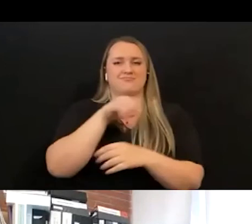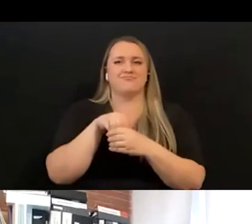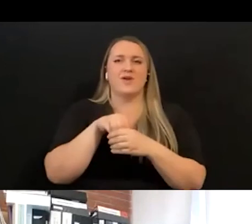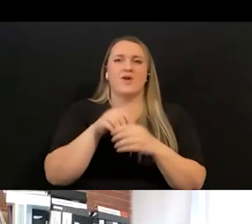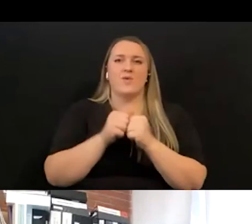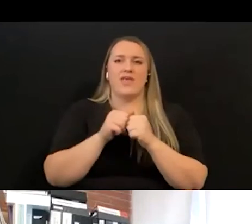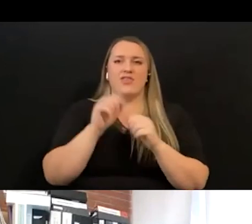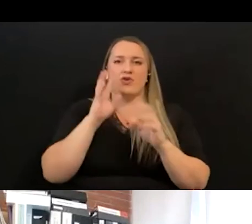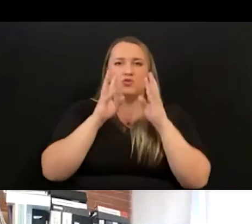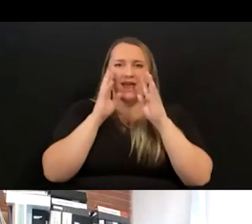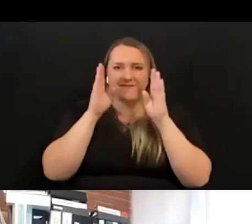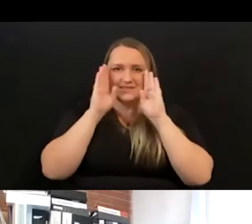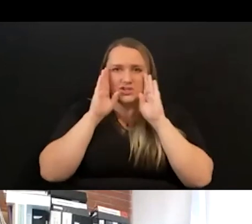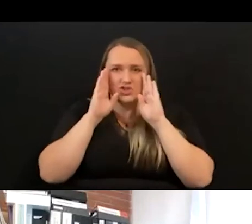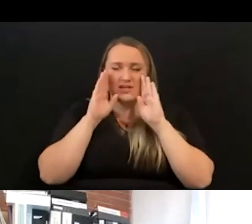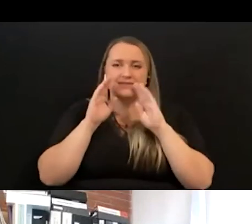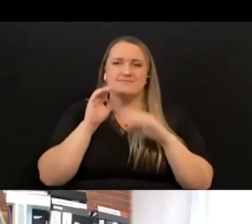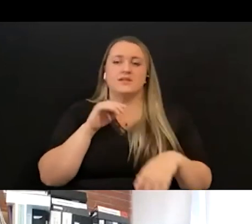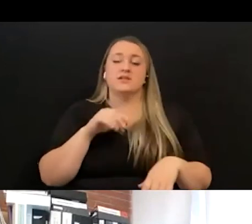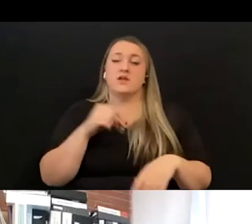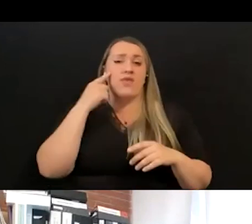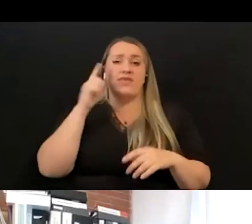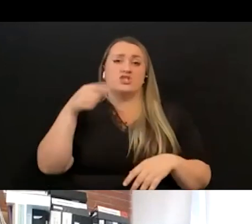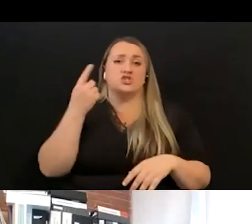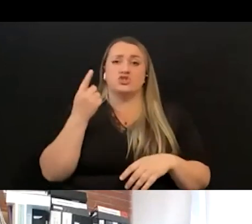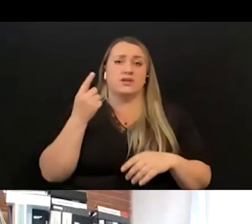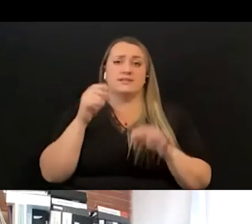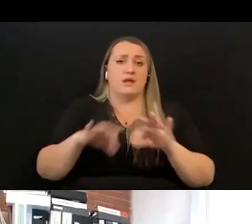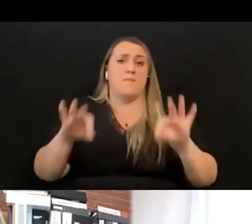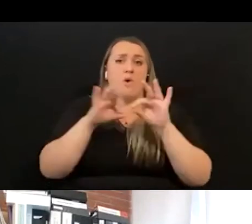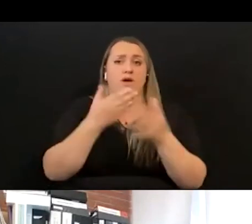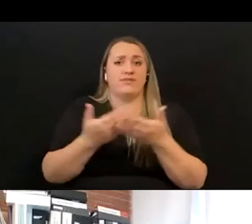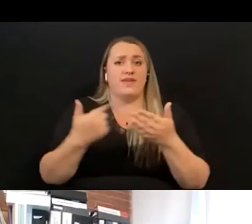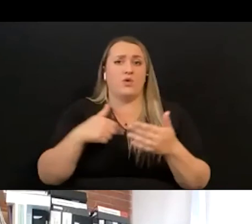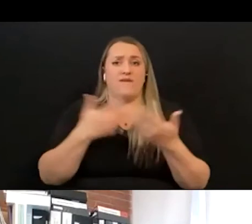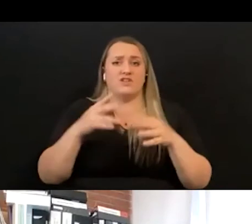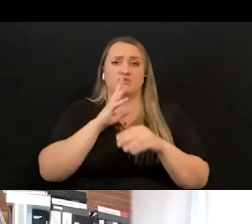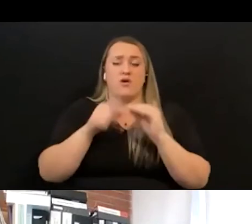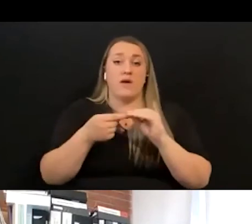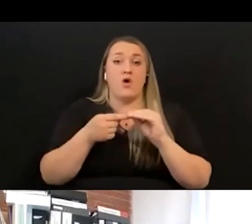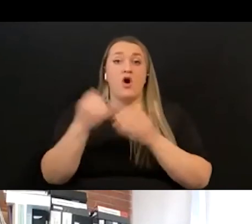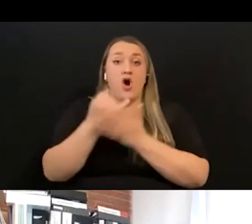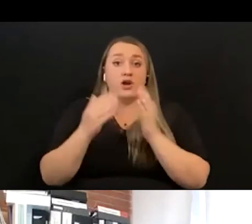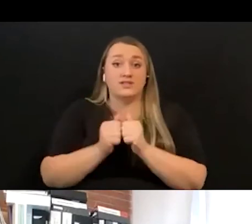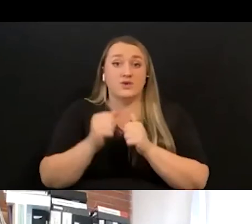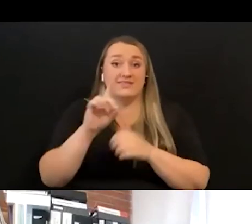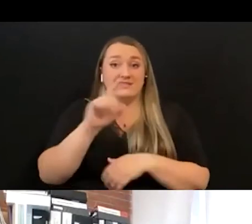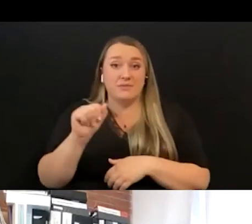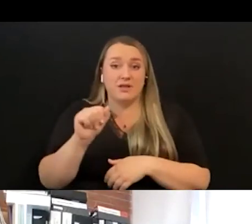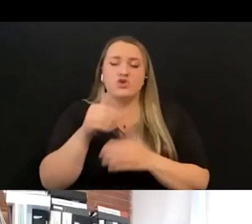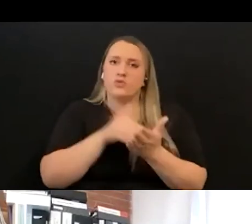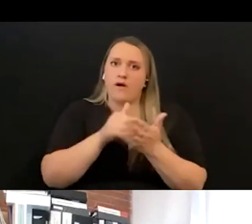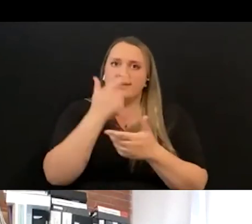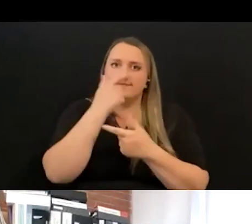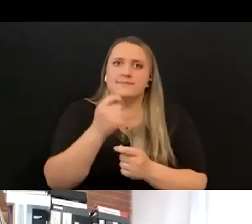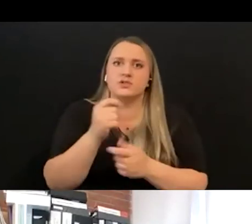Attention. And, I think it's just an important thing that we've talked about. Artists with disabilities are often interested in art, not